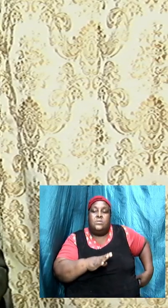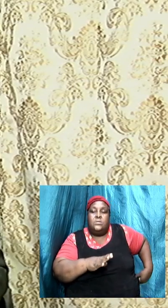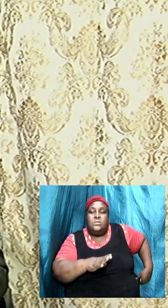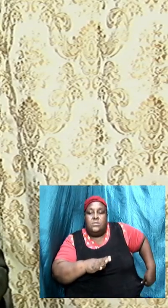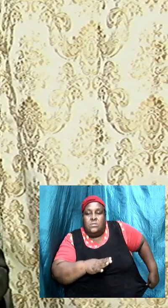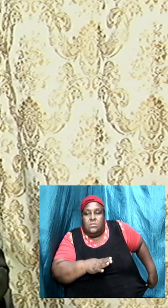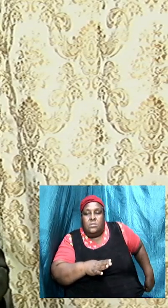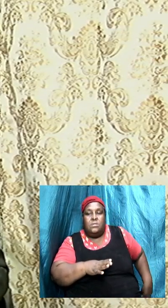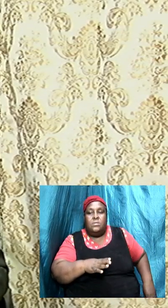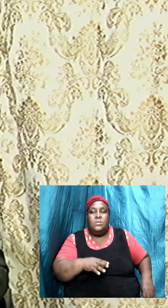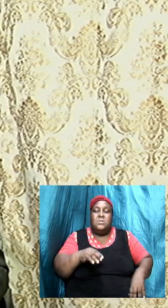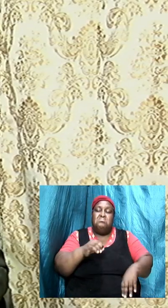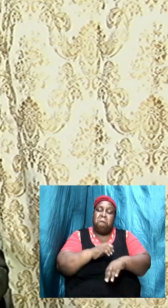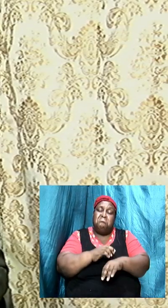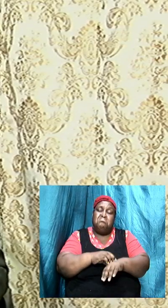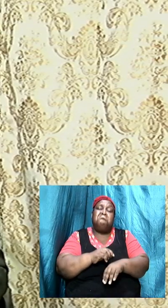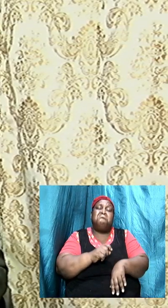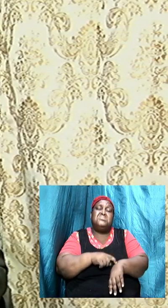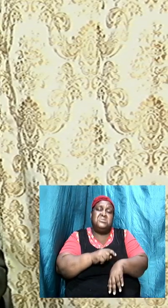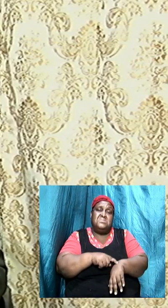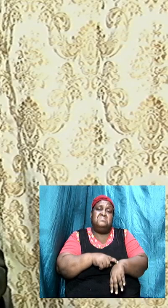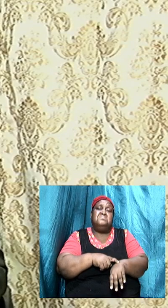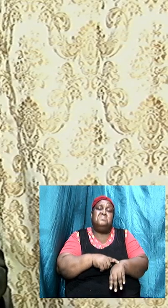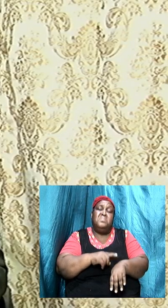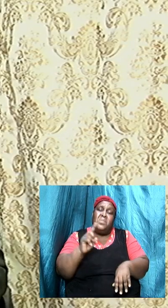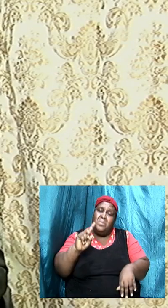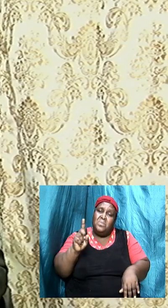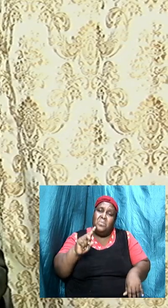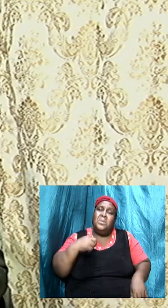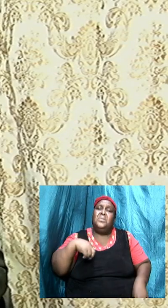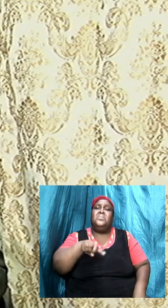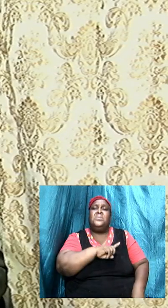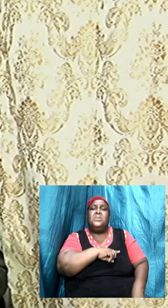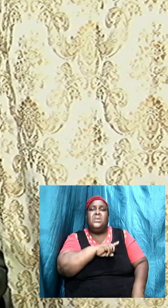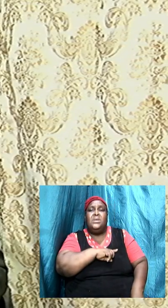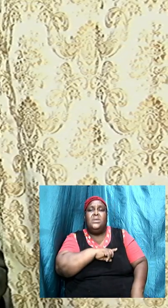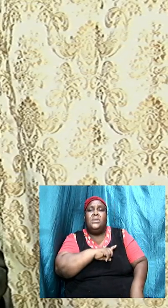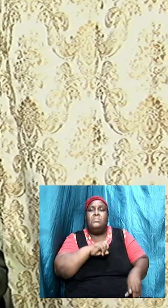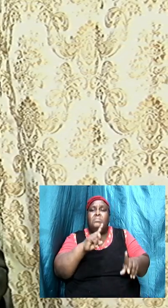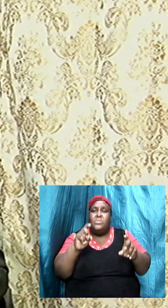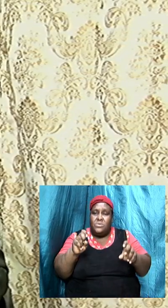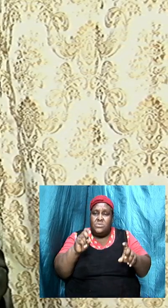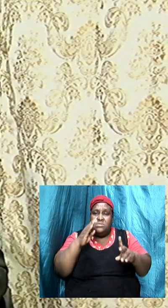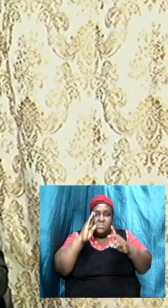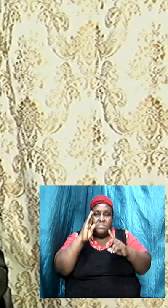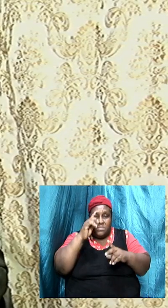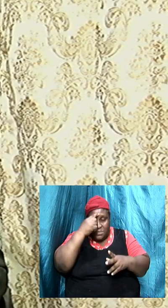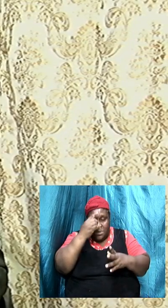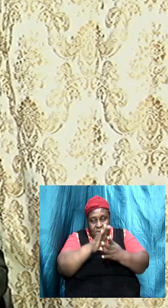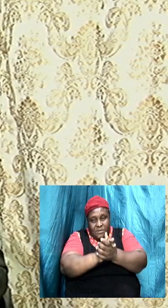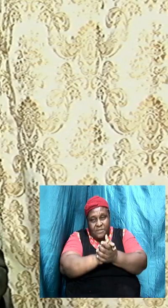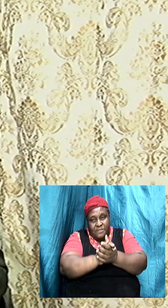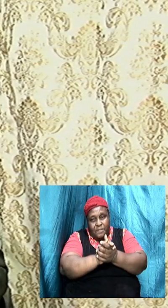are at the point where we must believe.